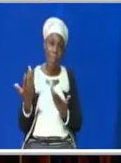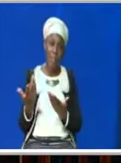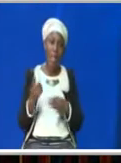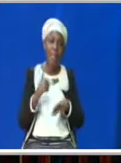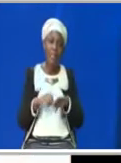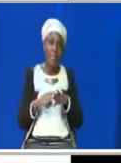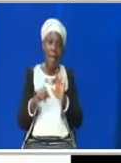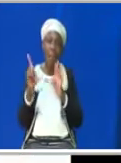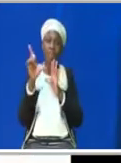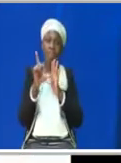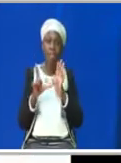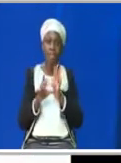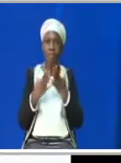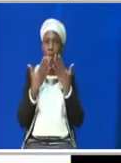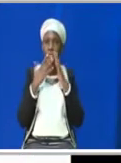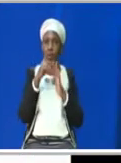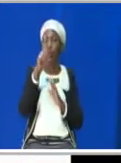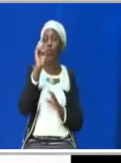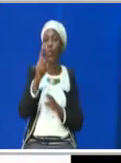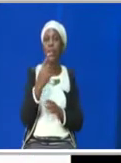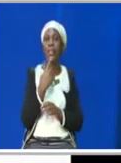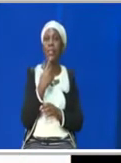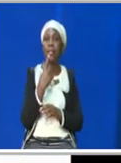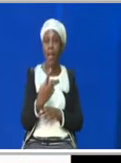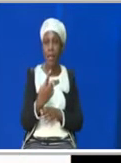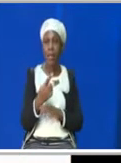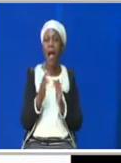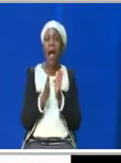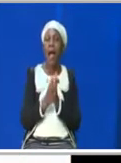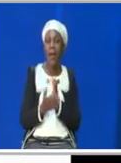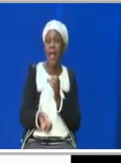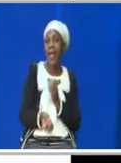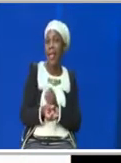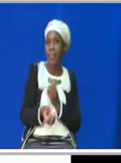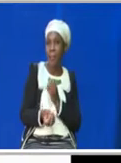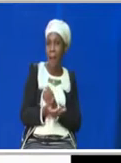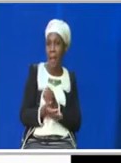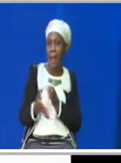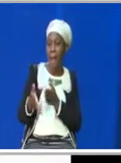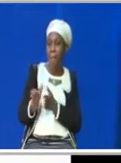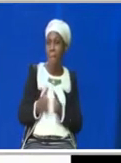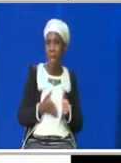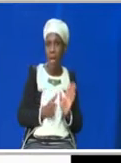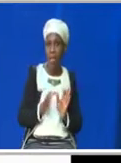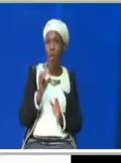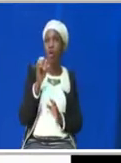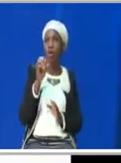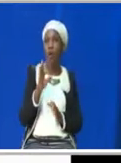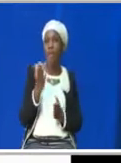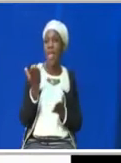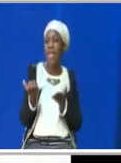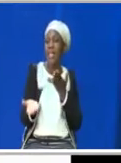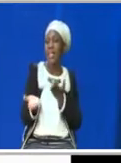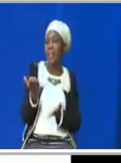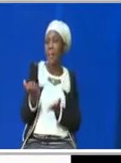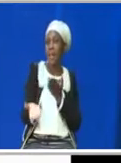of this lesson, be able to state and explain the methods of estimating